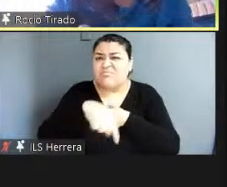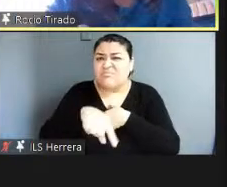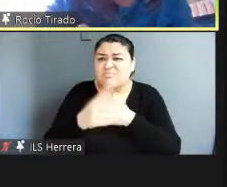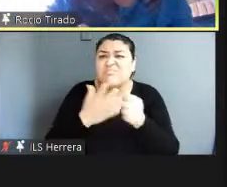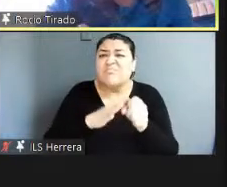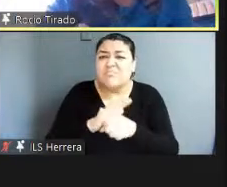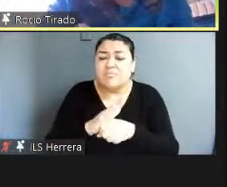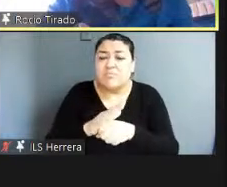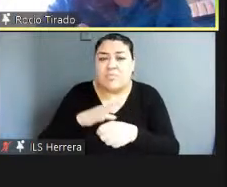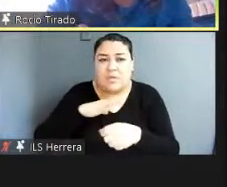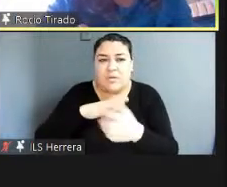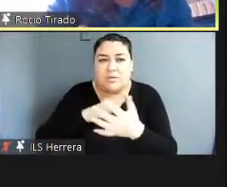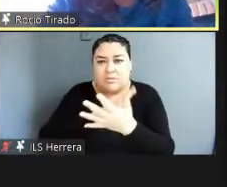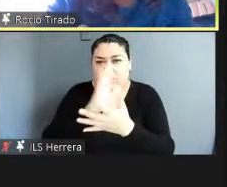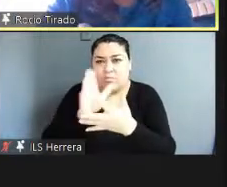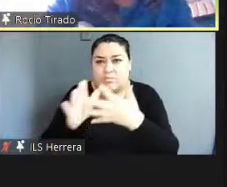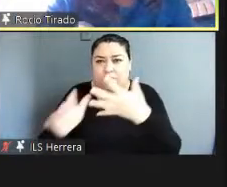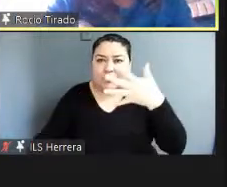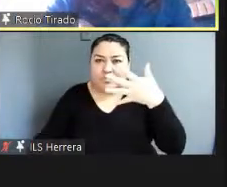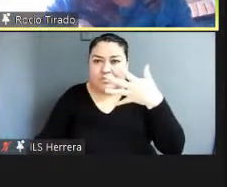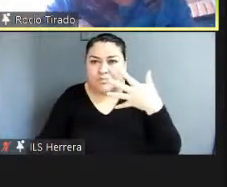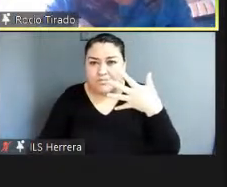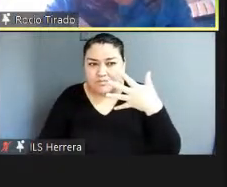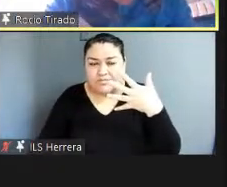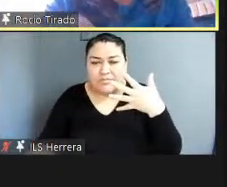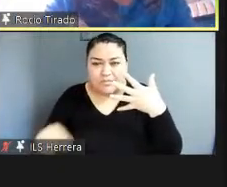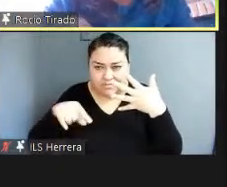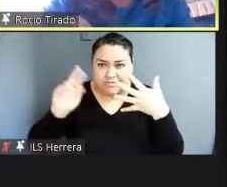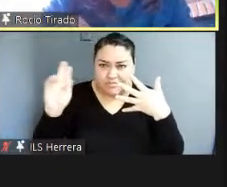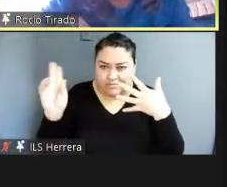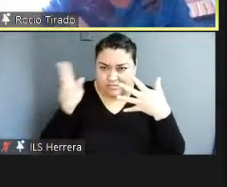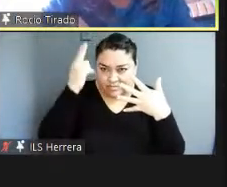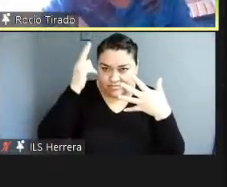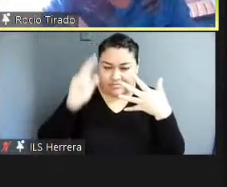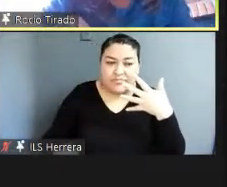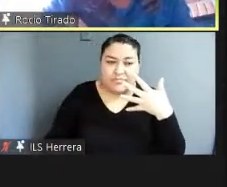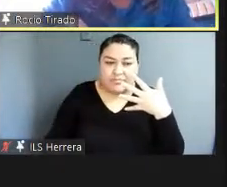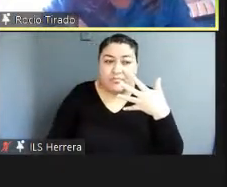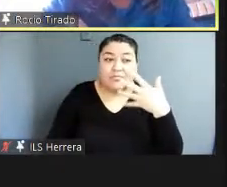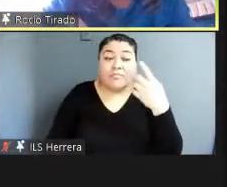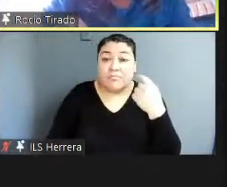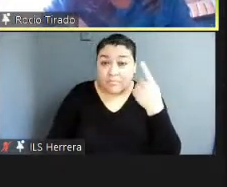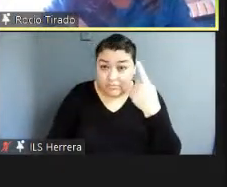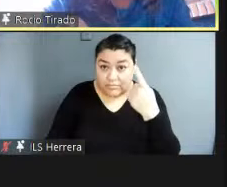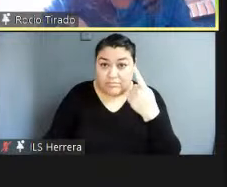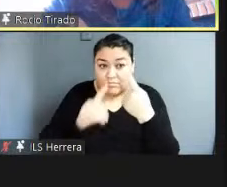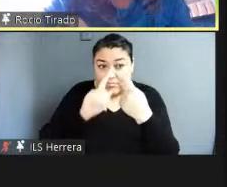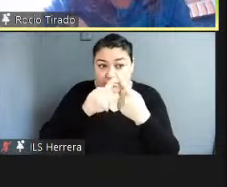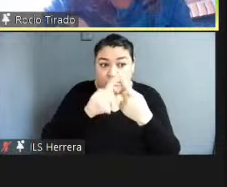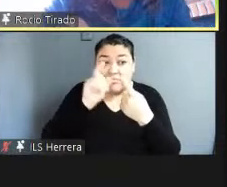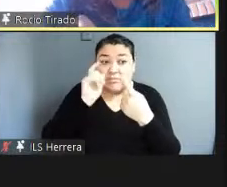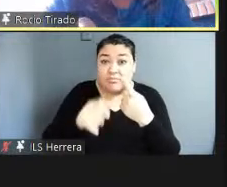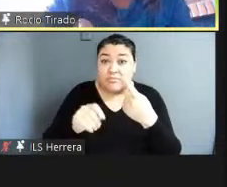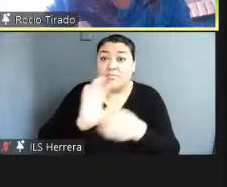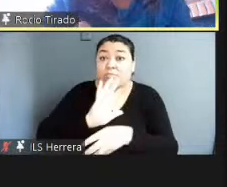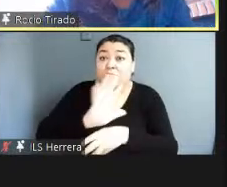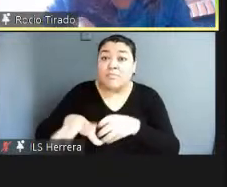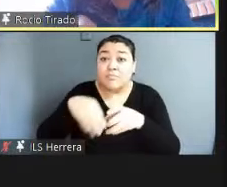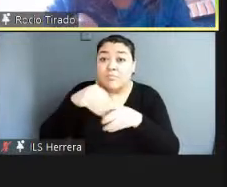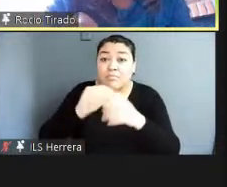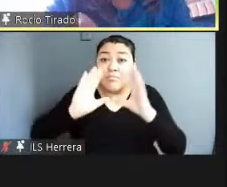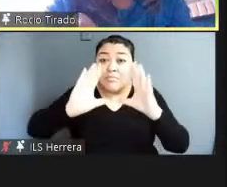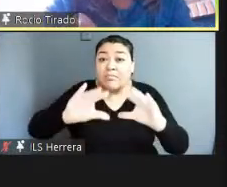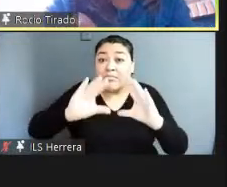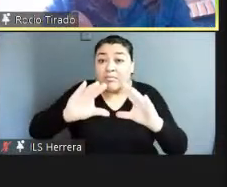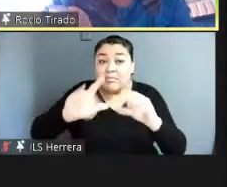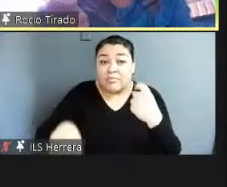review these 5 purposes that are the axis at our medical school. to guide comprehensive training as